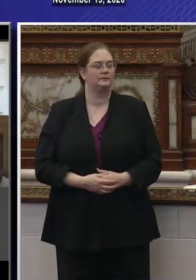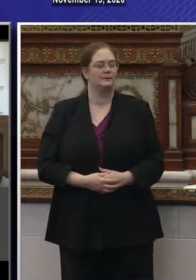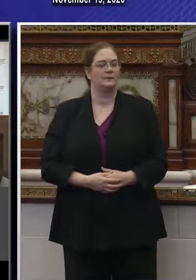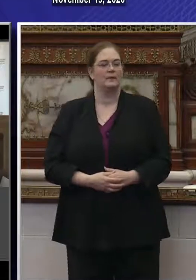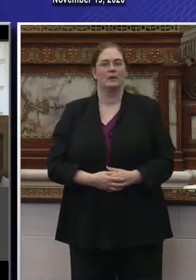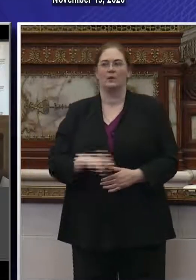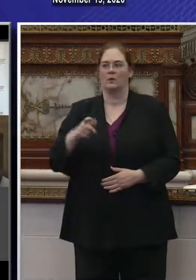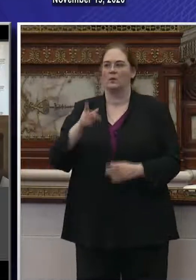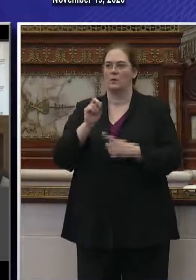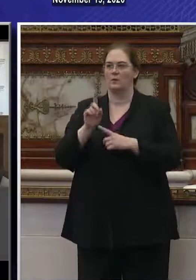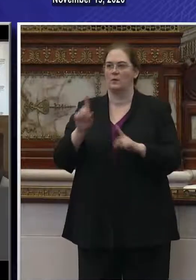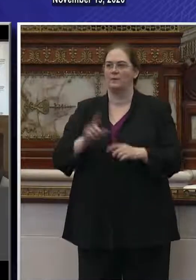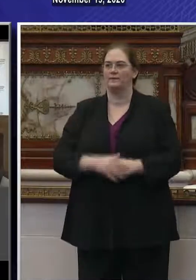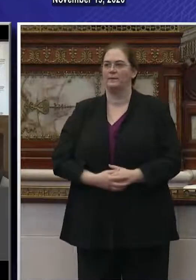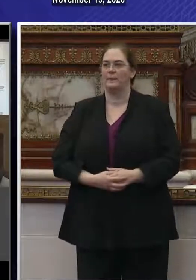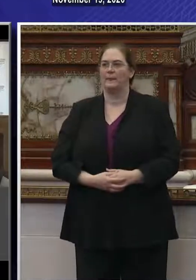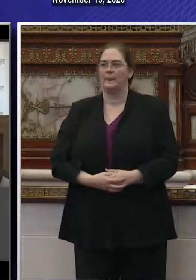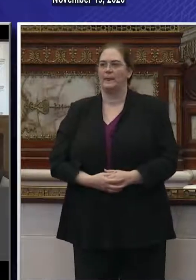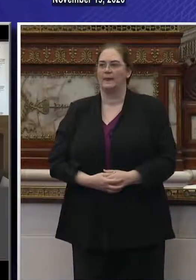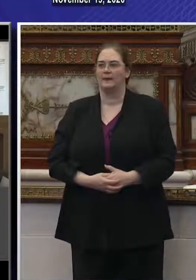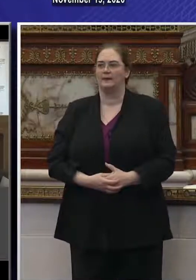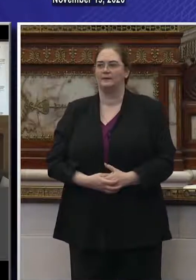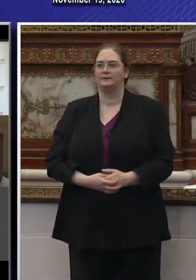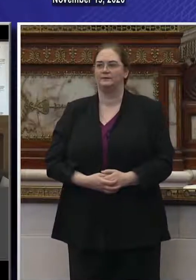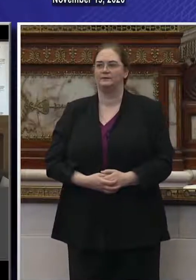Okay, one moment.